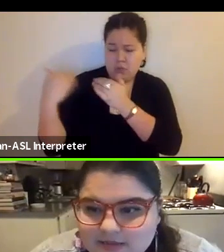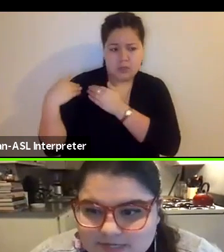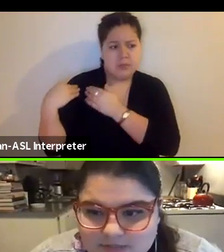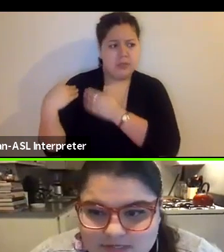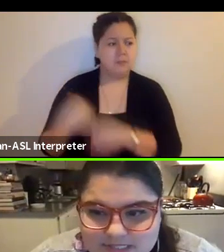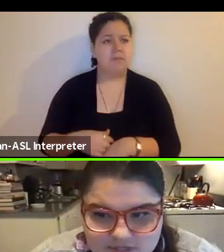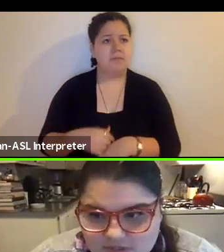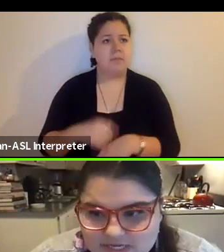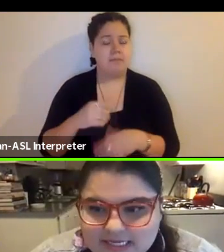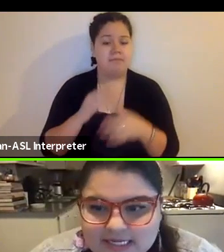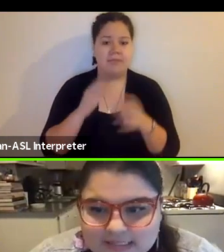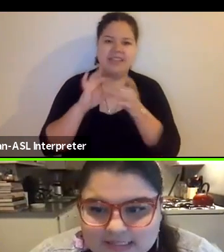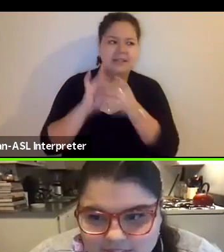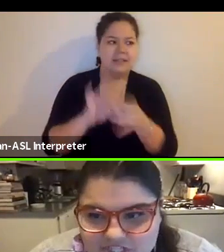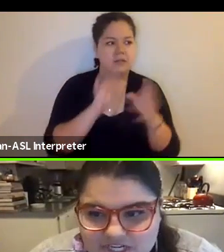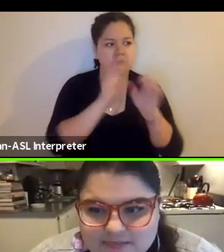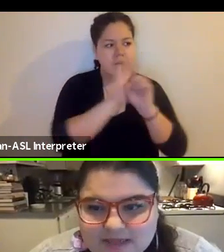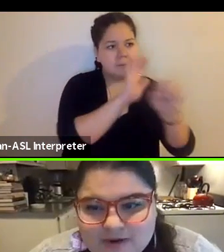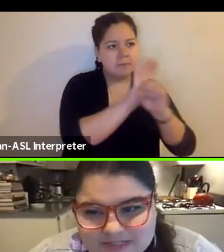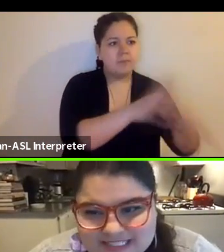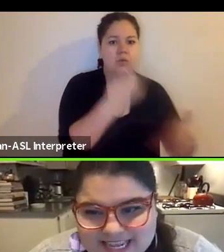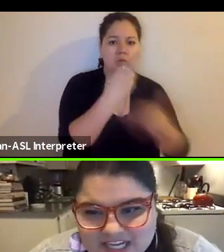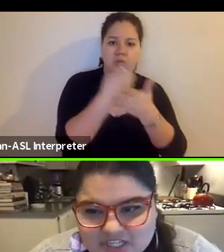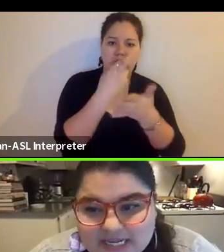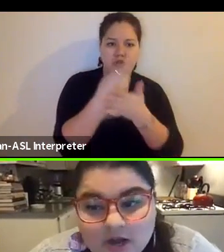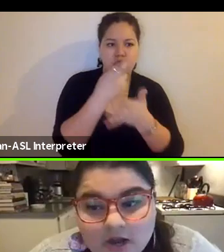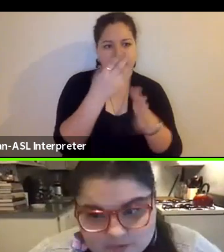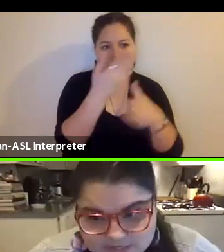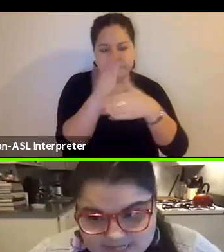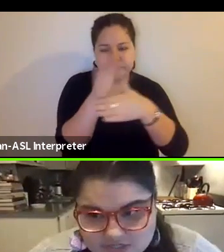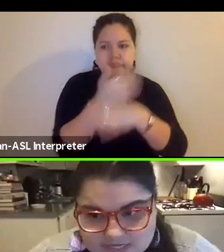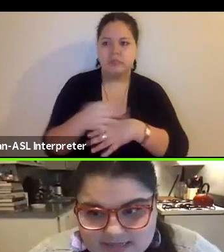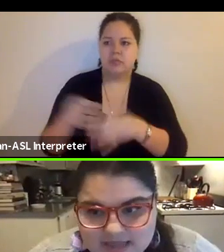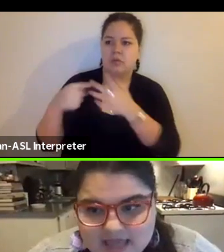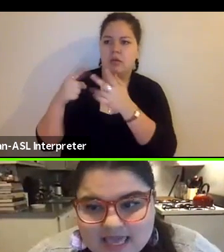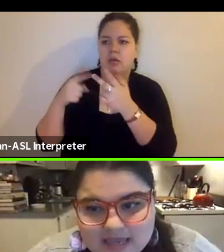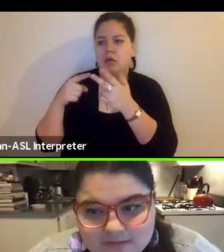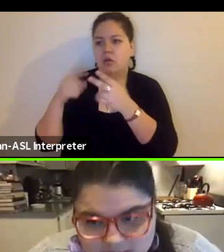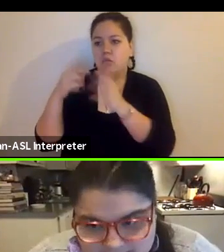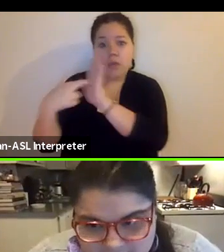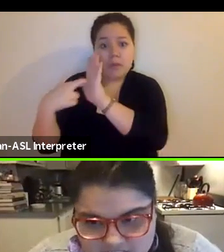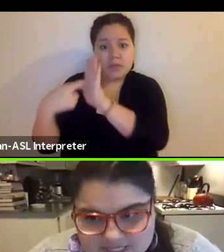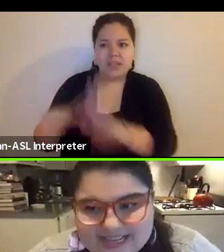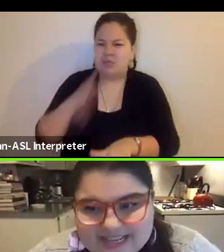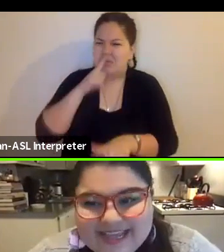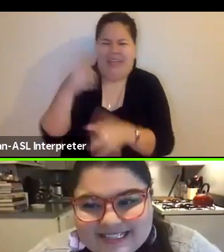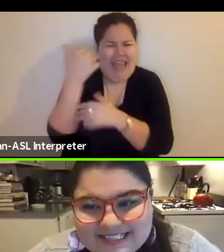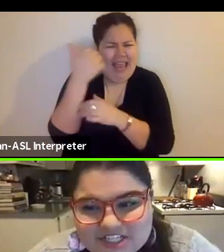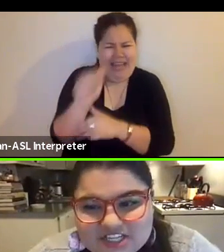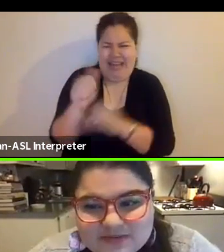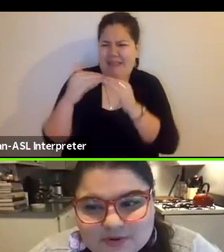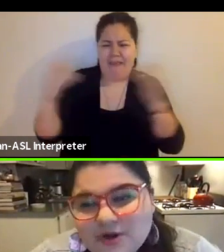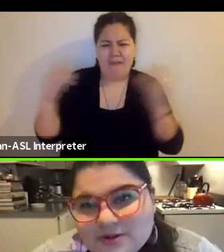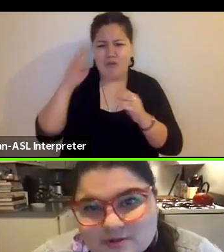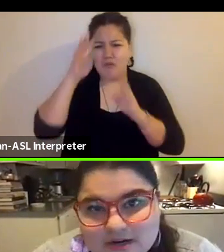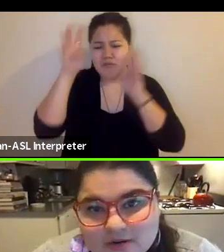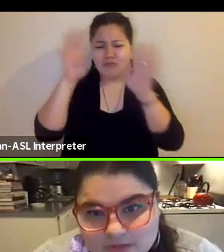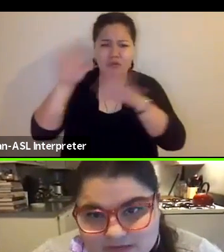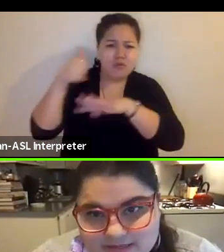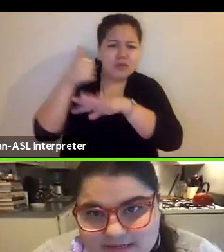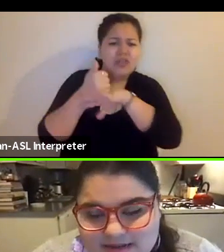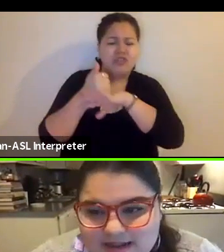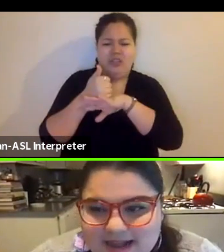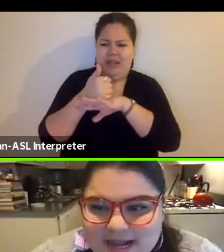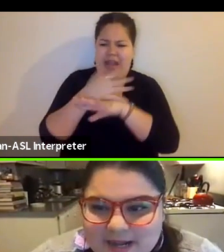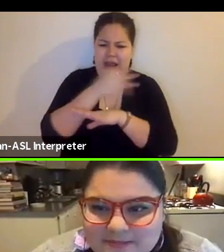advocacy, resource distribution, leadership, and representation at all levels of creation and production and attention to protocols within our